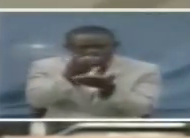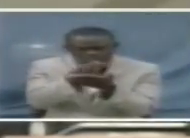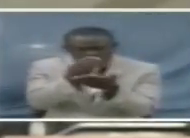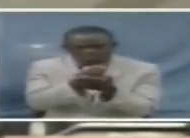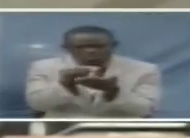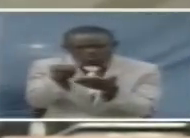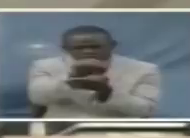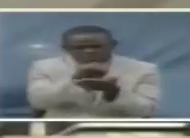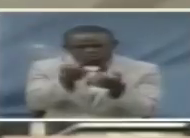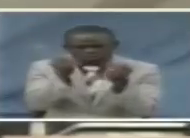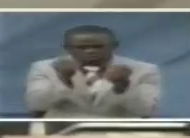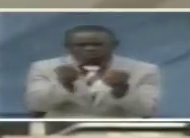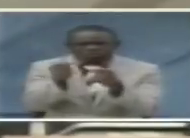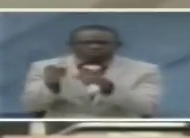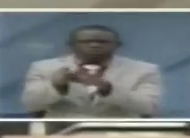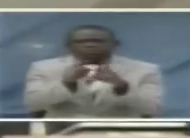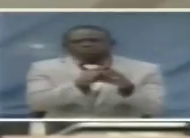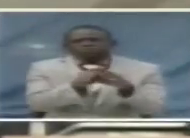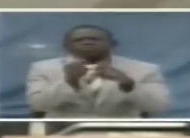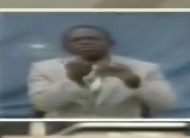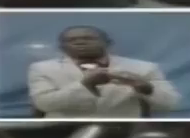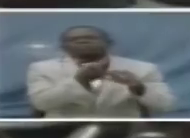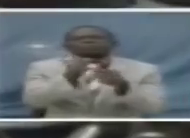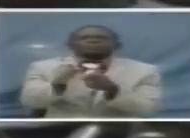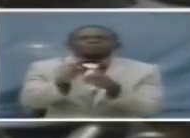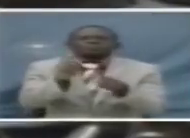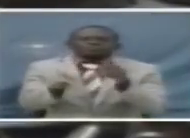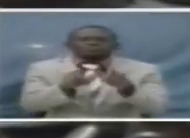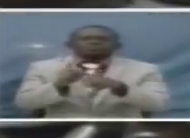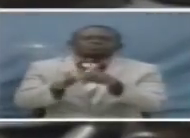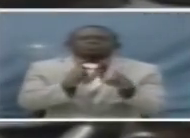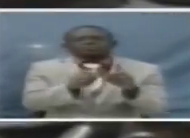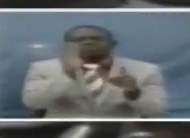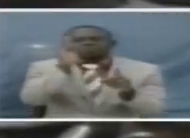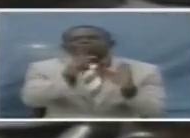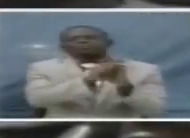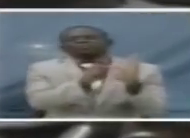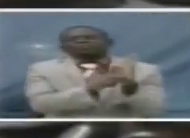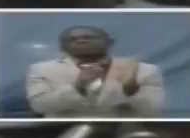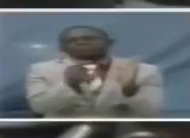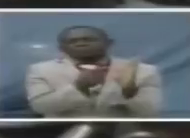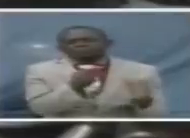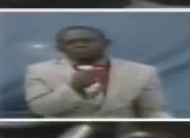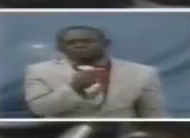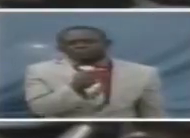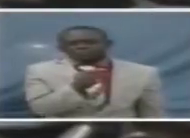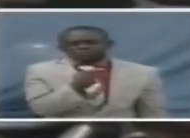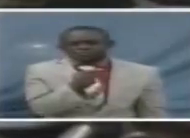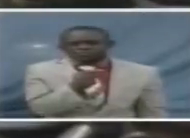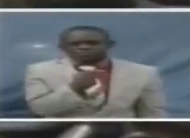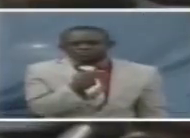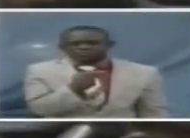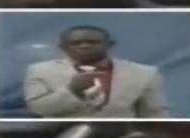stability, financial inclusion, deposit protection, among others. Mr. Speaker,